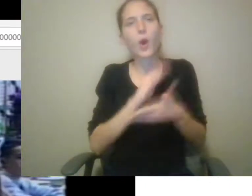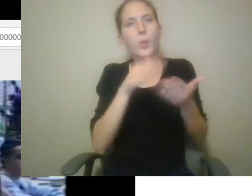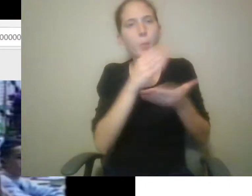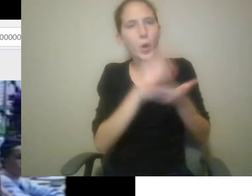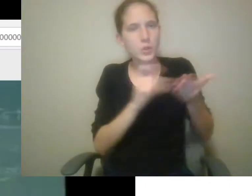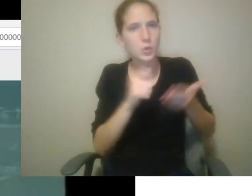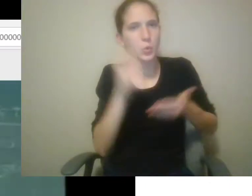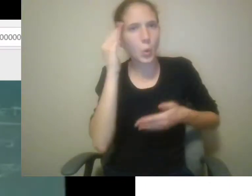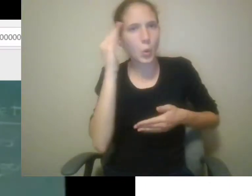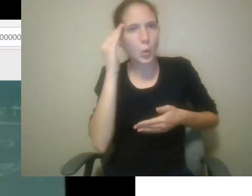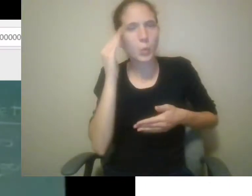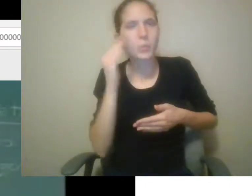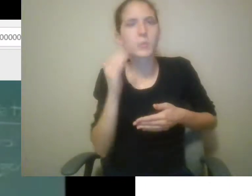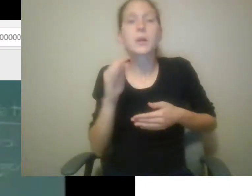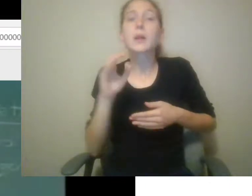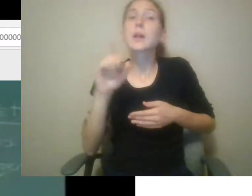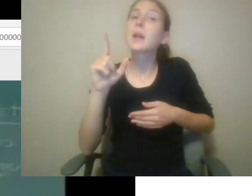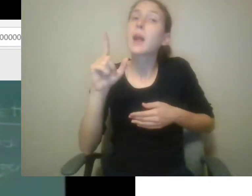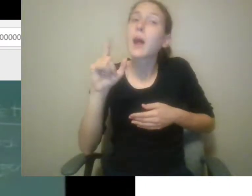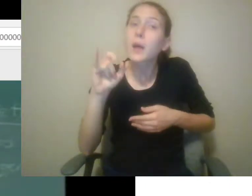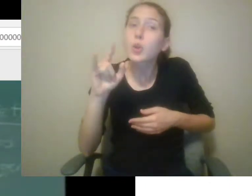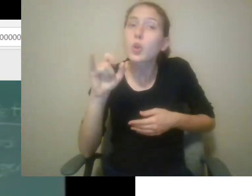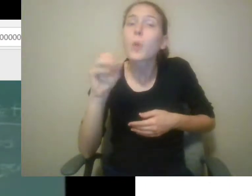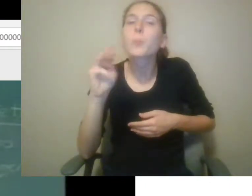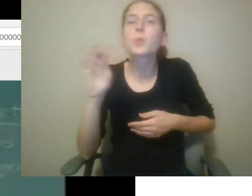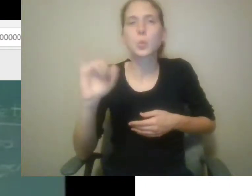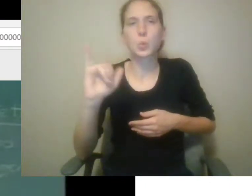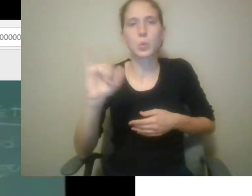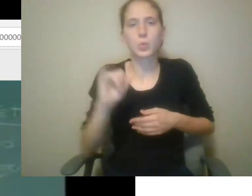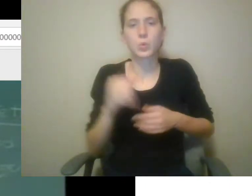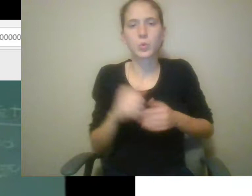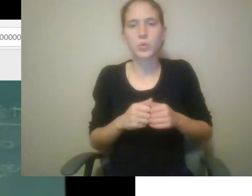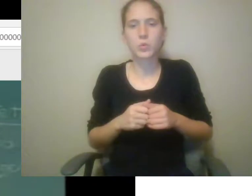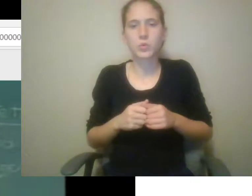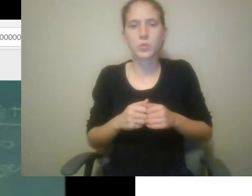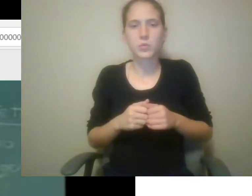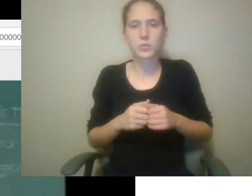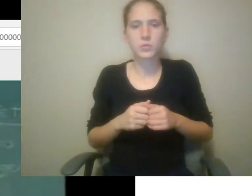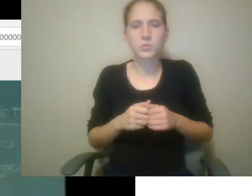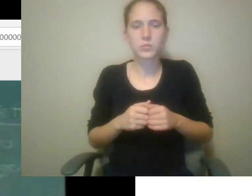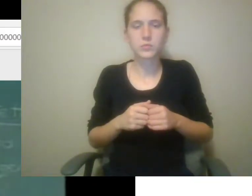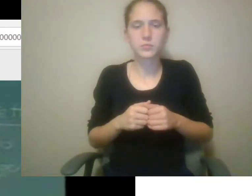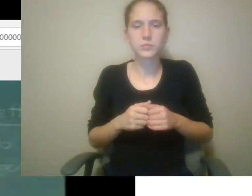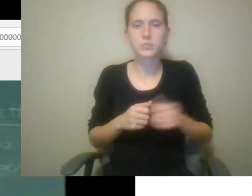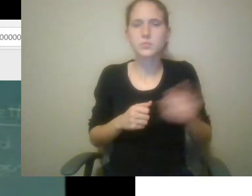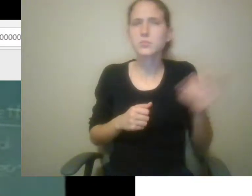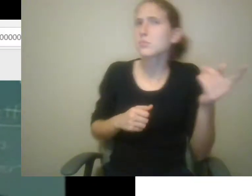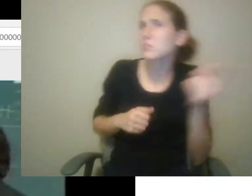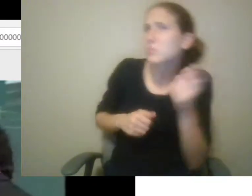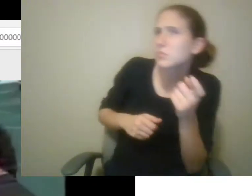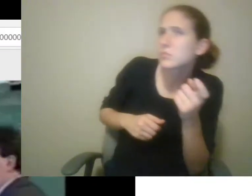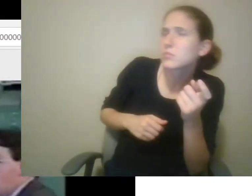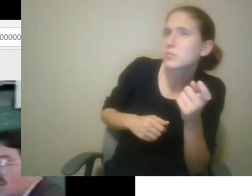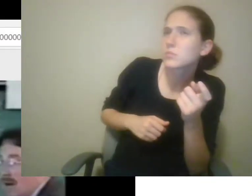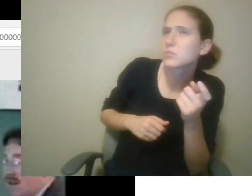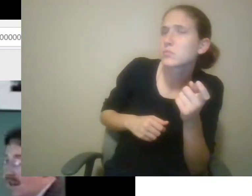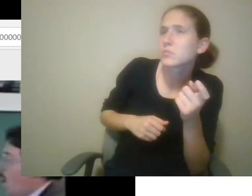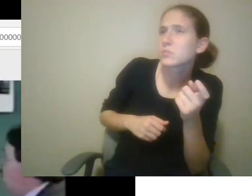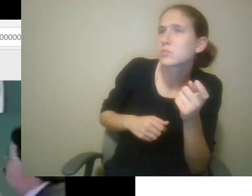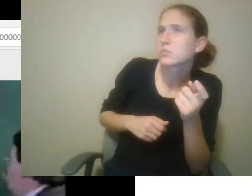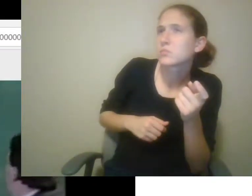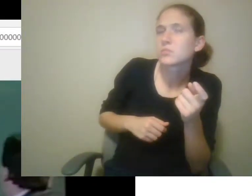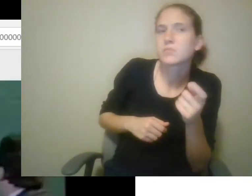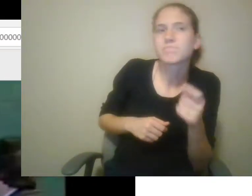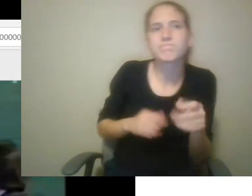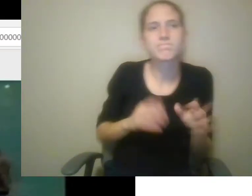No, not yet, because we haven't talked about it enough. Okay? All right, then. Let's then, if there's no other questions